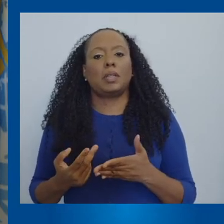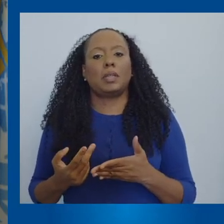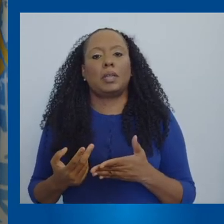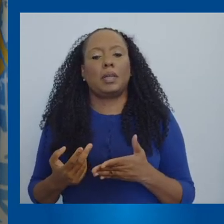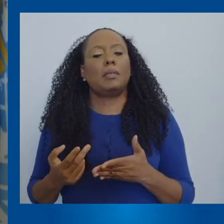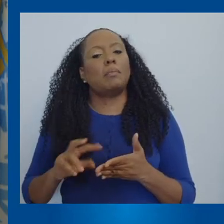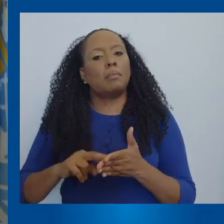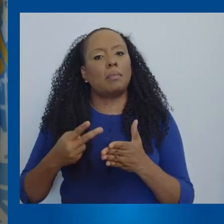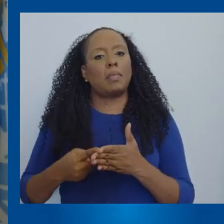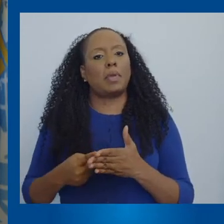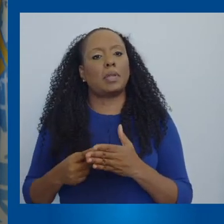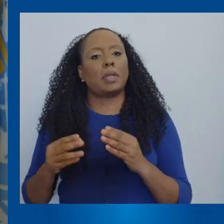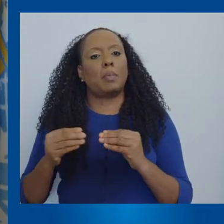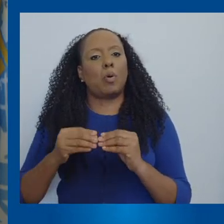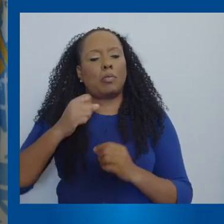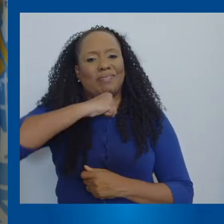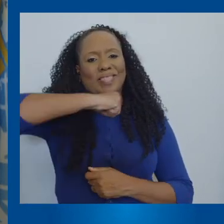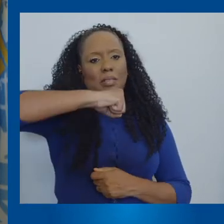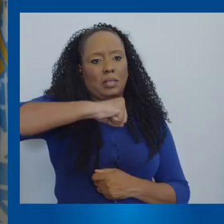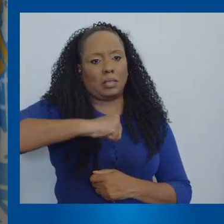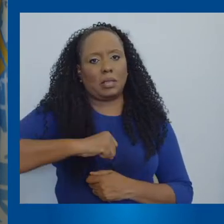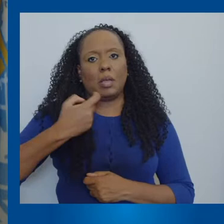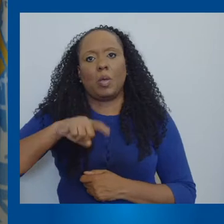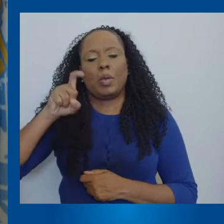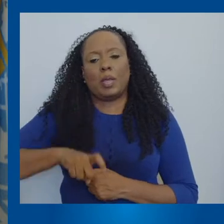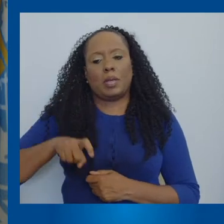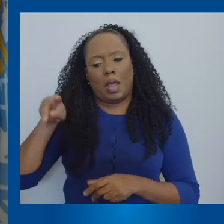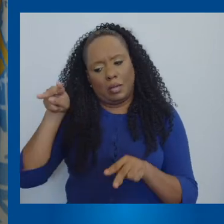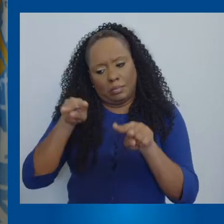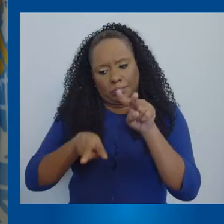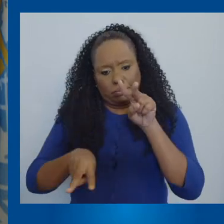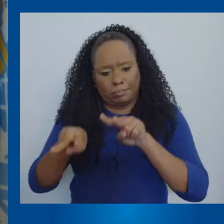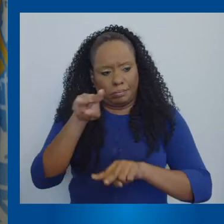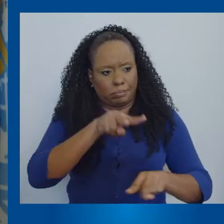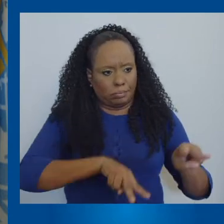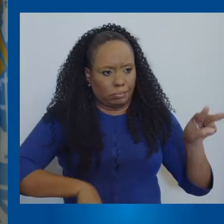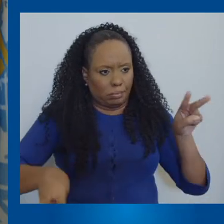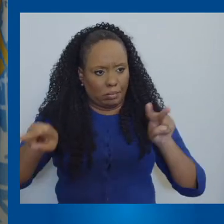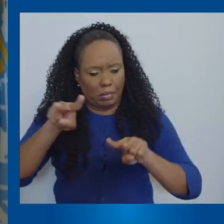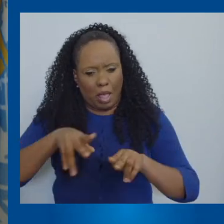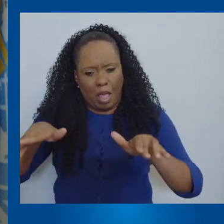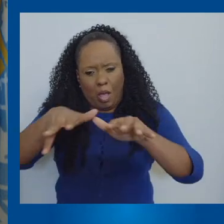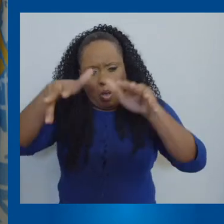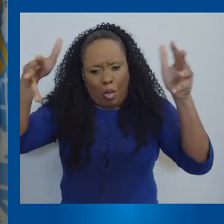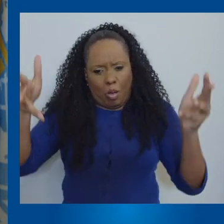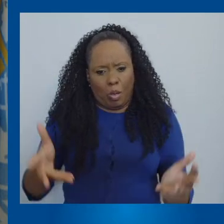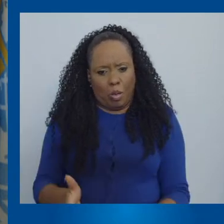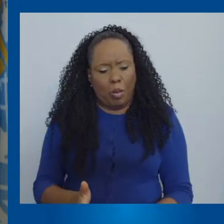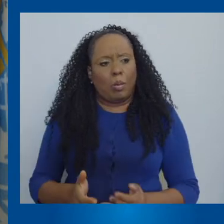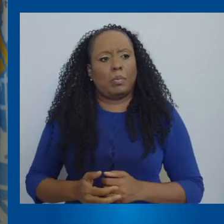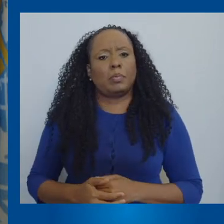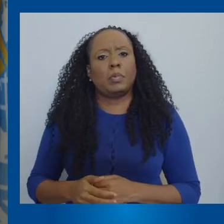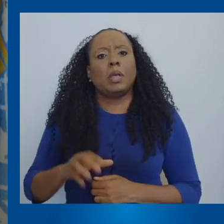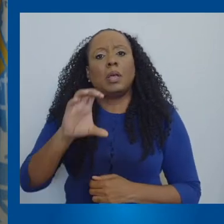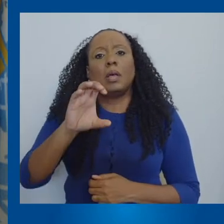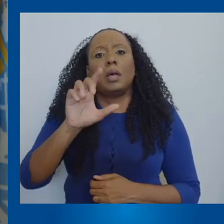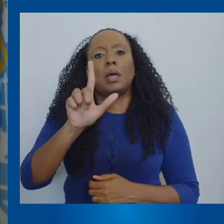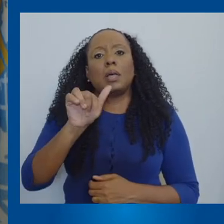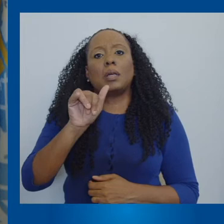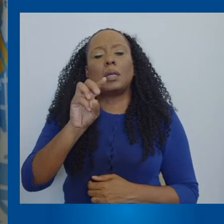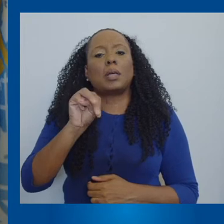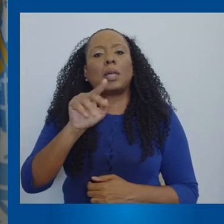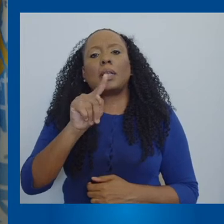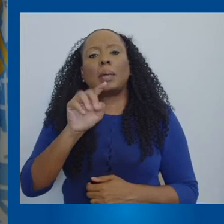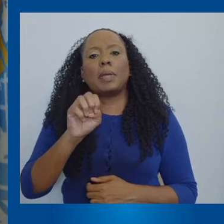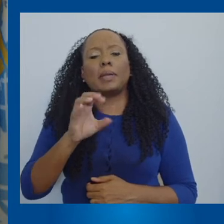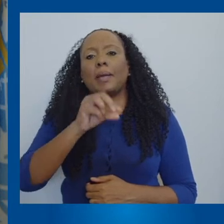look at all of this together. Climate change disrupts nature, and we have seen, therefore, that we're putting